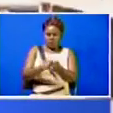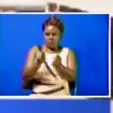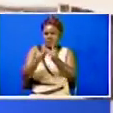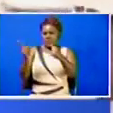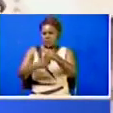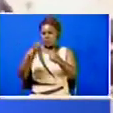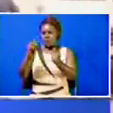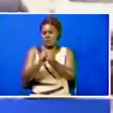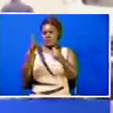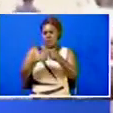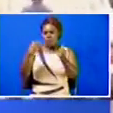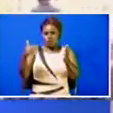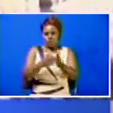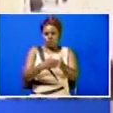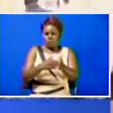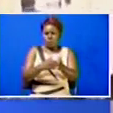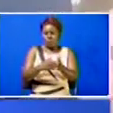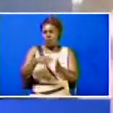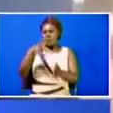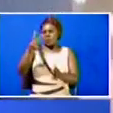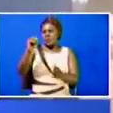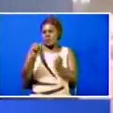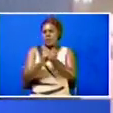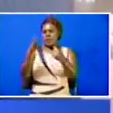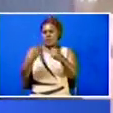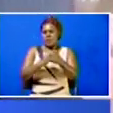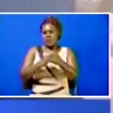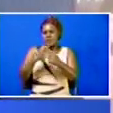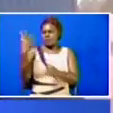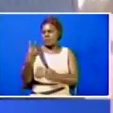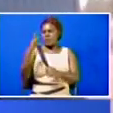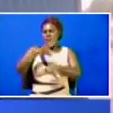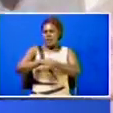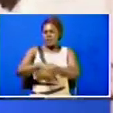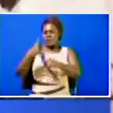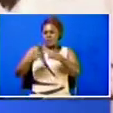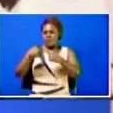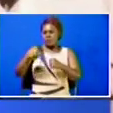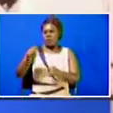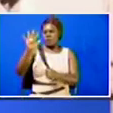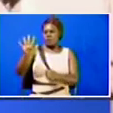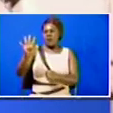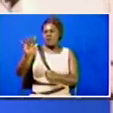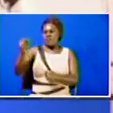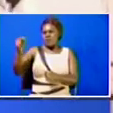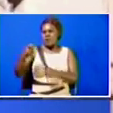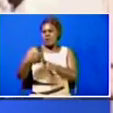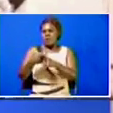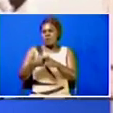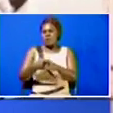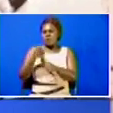October 2017 and suspended maize intake on 18th April 2018 after procuring a total of 6.5 million 50 kilogram bags from